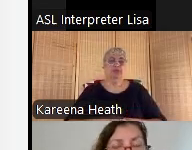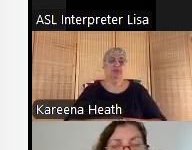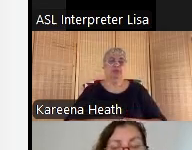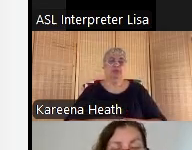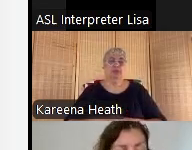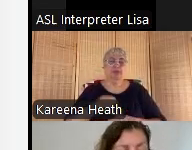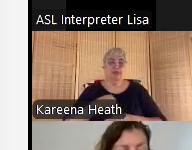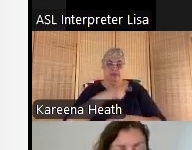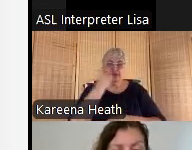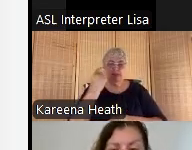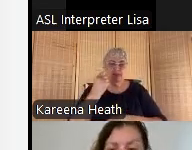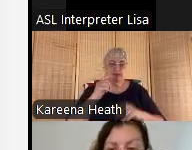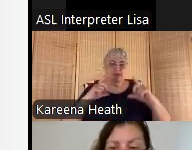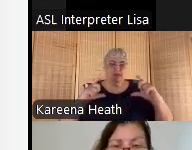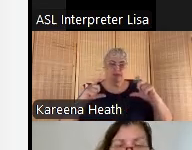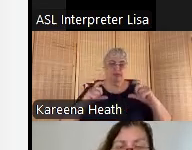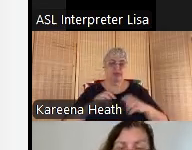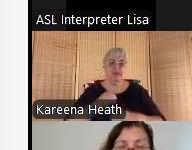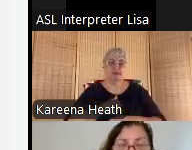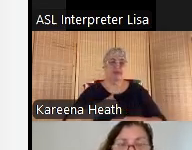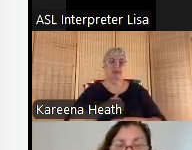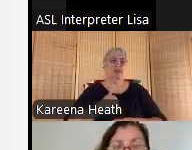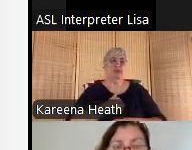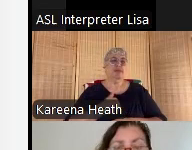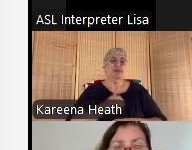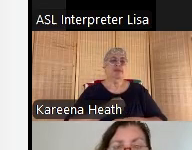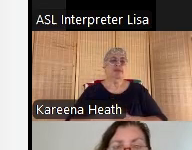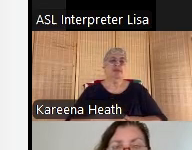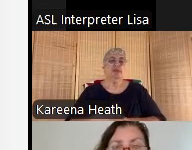black screen now. Hold on. Sorry.